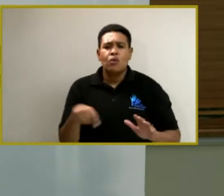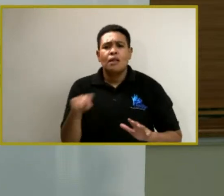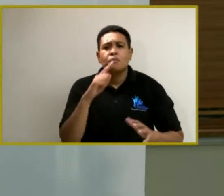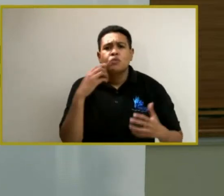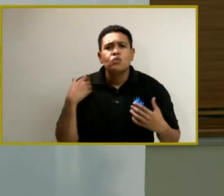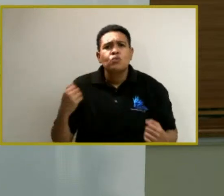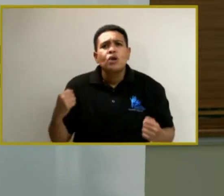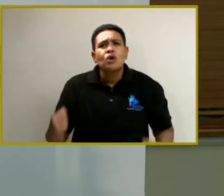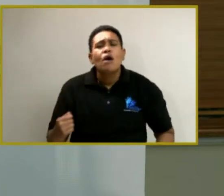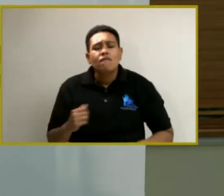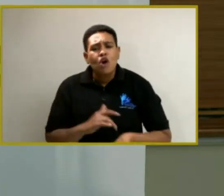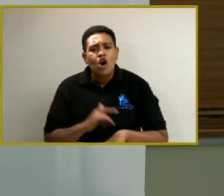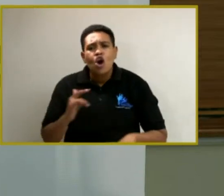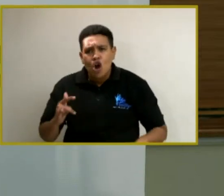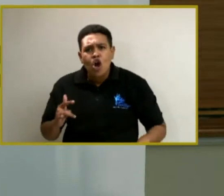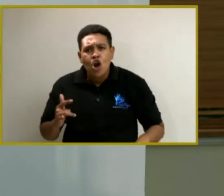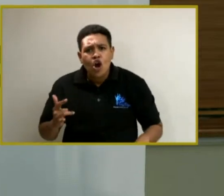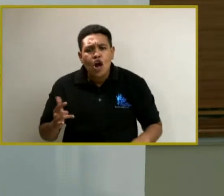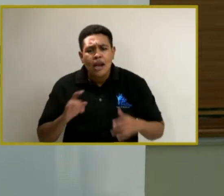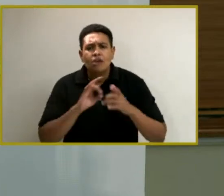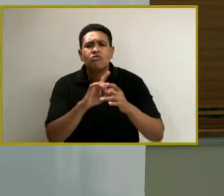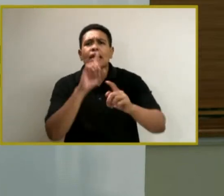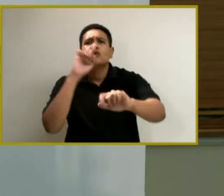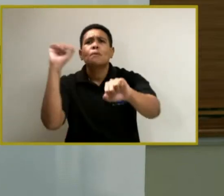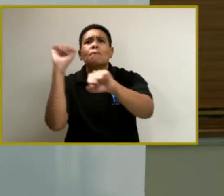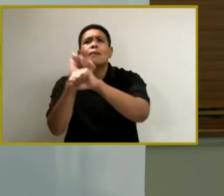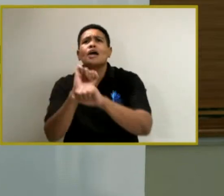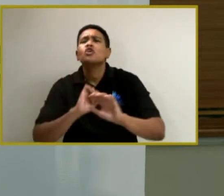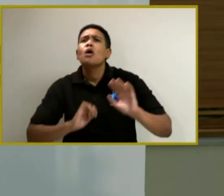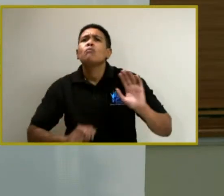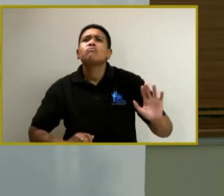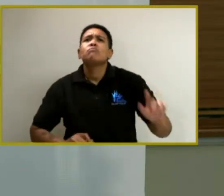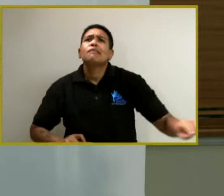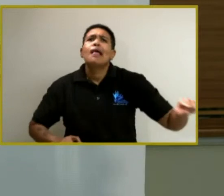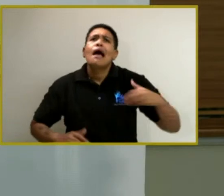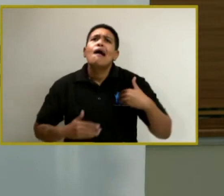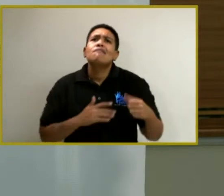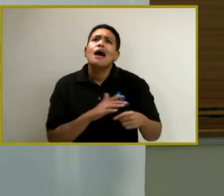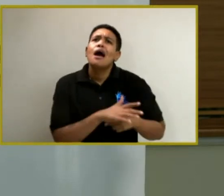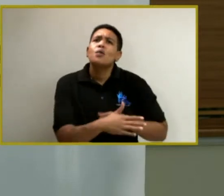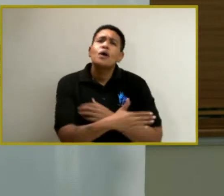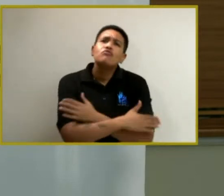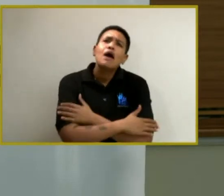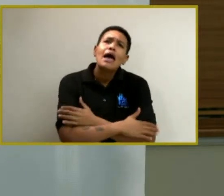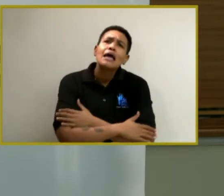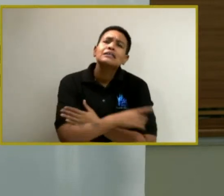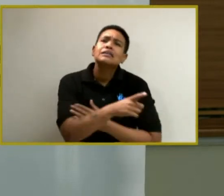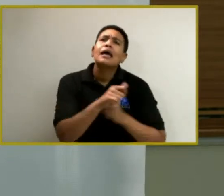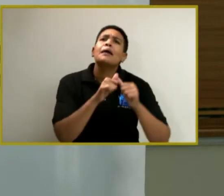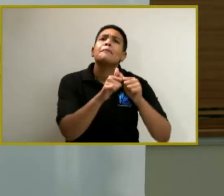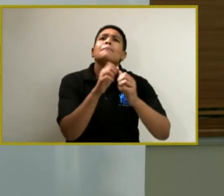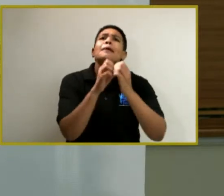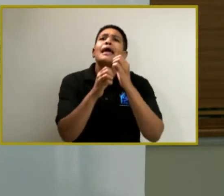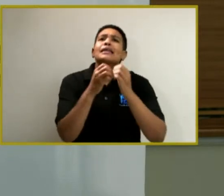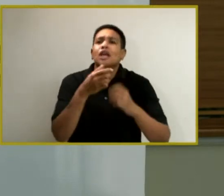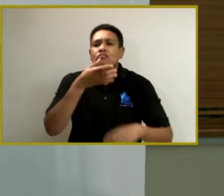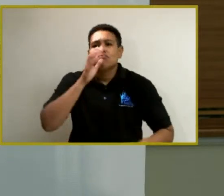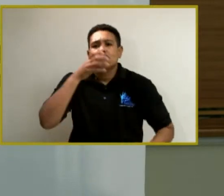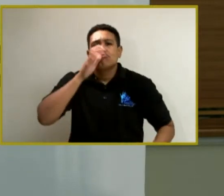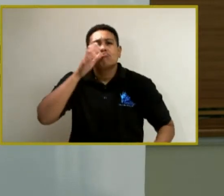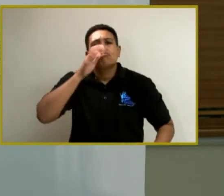recover early, in terms of ensuring that they have adequate rest, they maintain